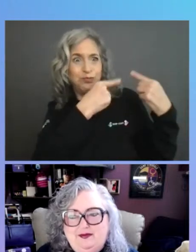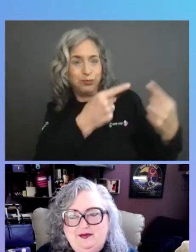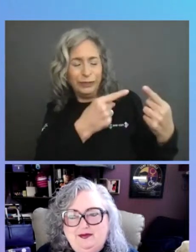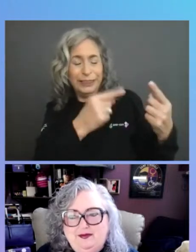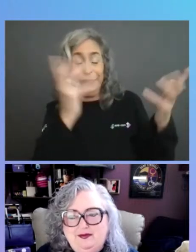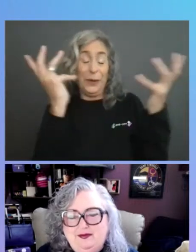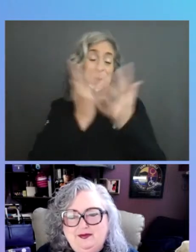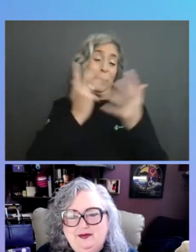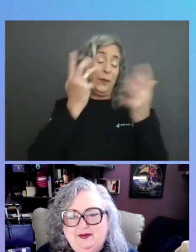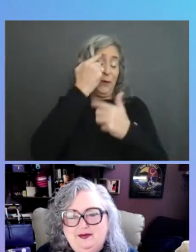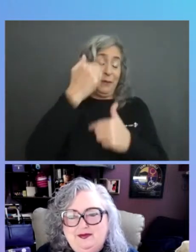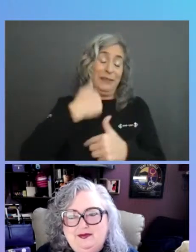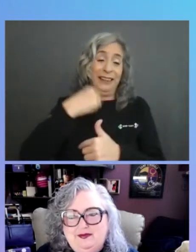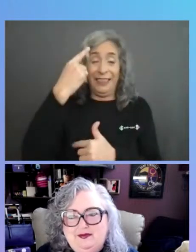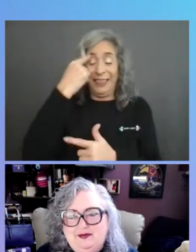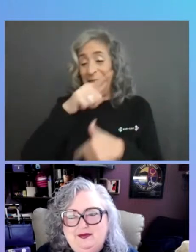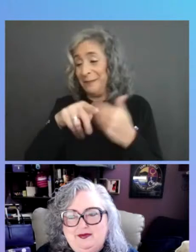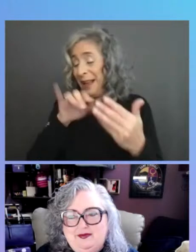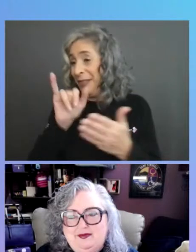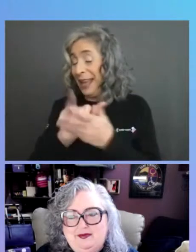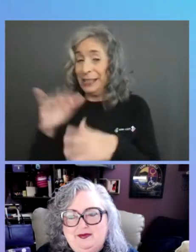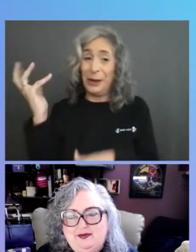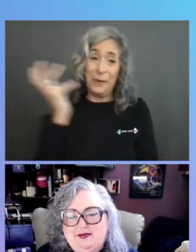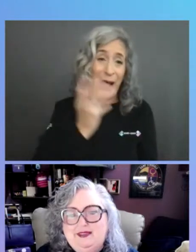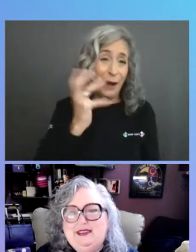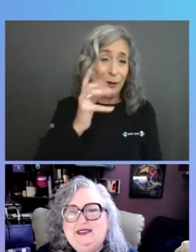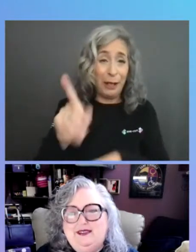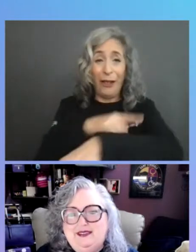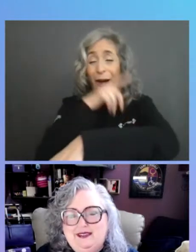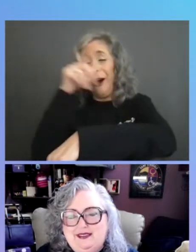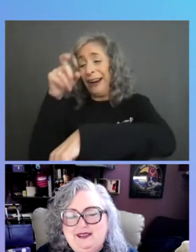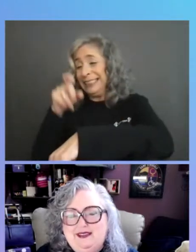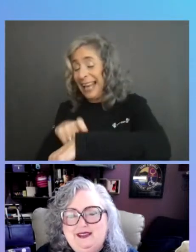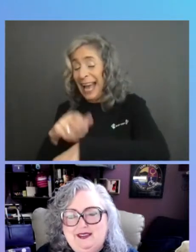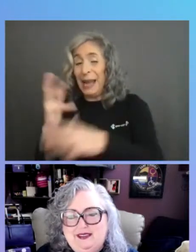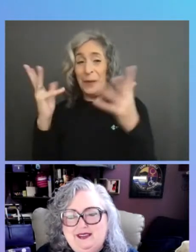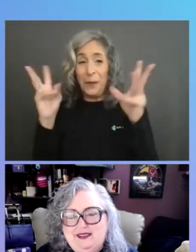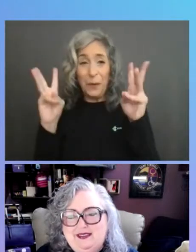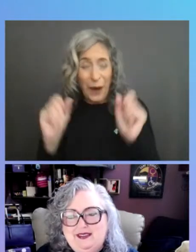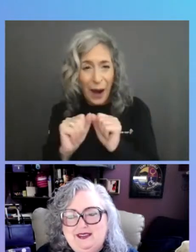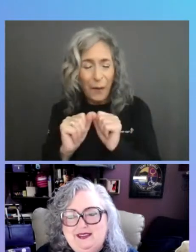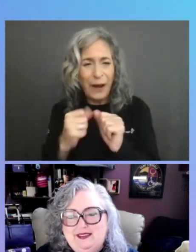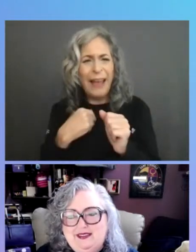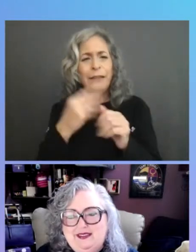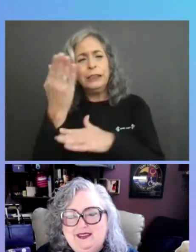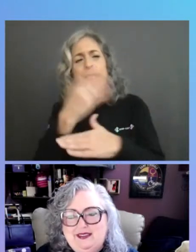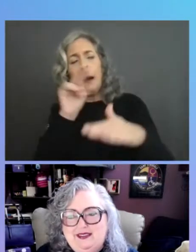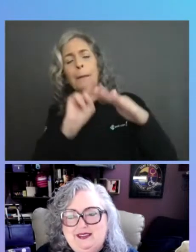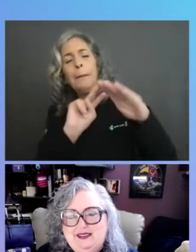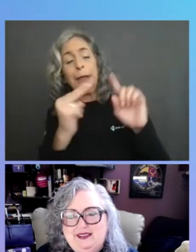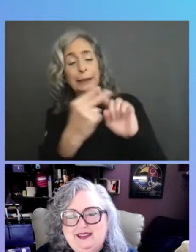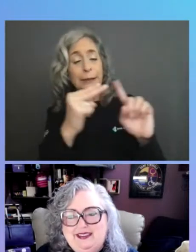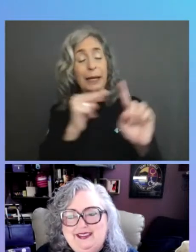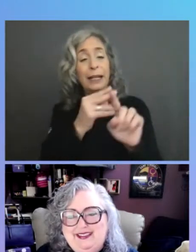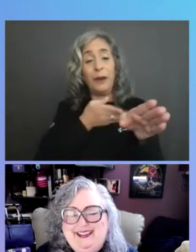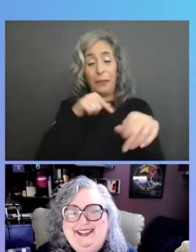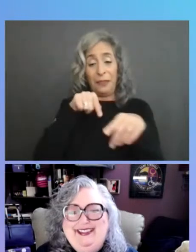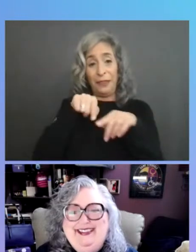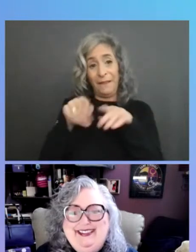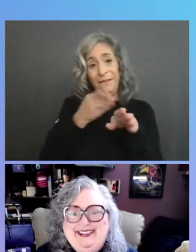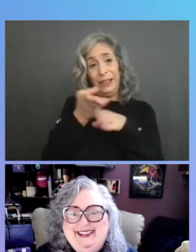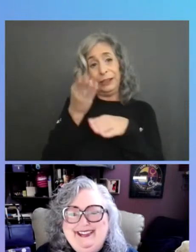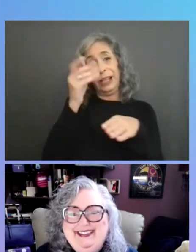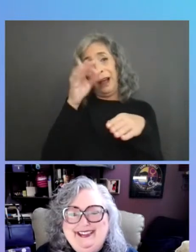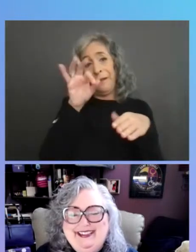about how long it's been. And I have some perspective on the field as a result of that. When